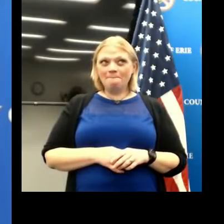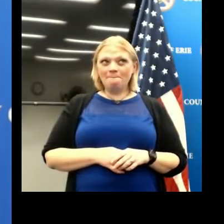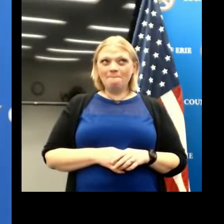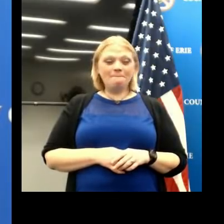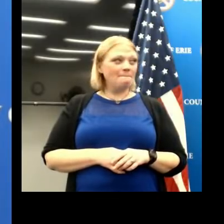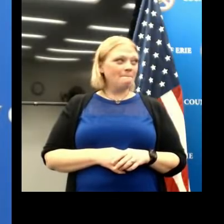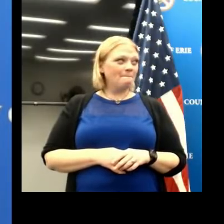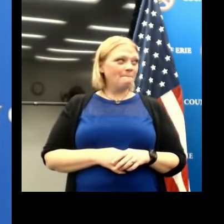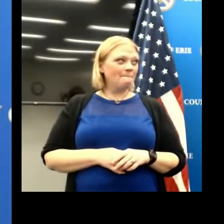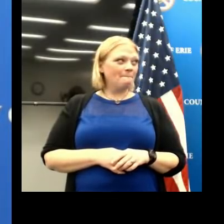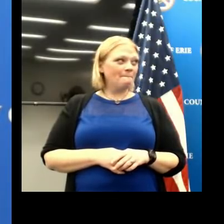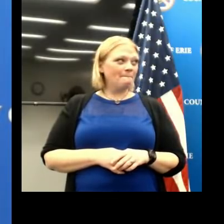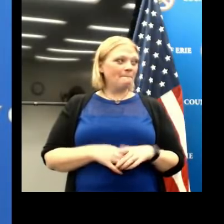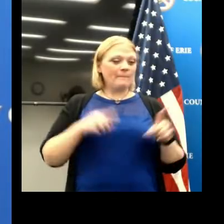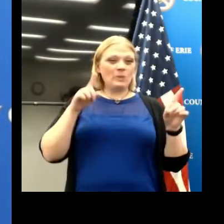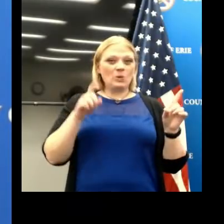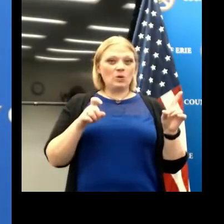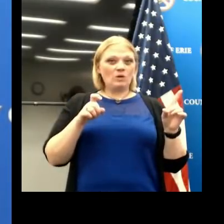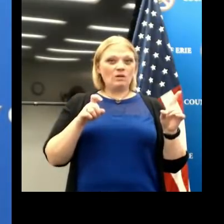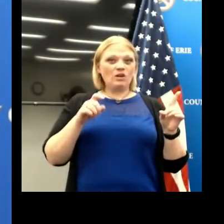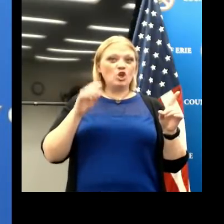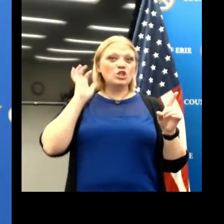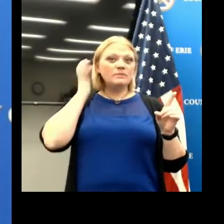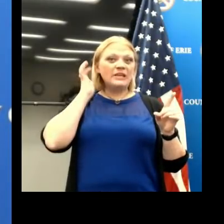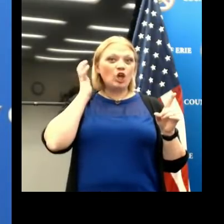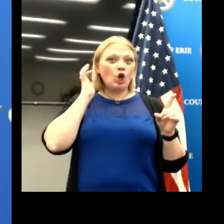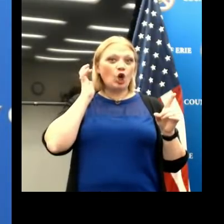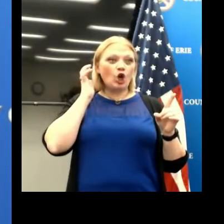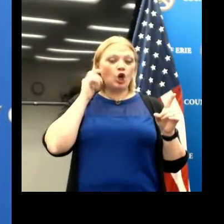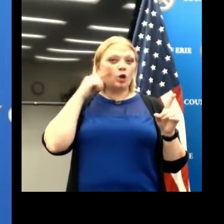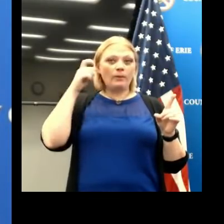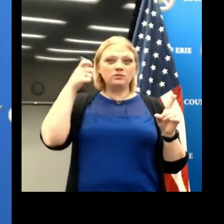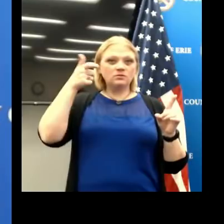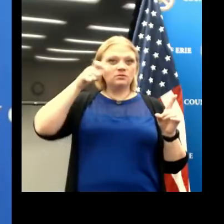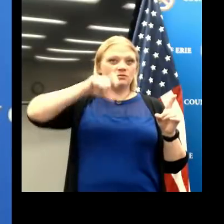He's gonna have to turn his speaker down. You have to turn your speaker down, Michael.